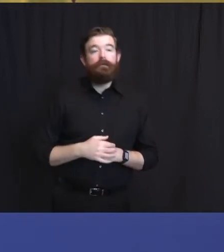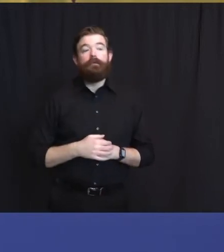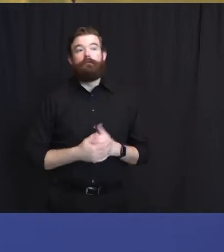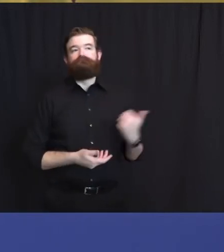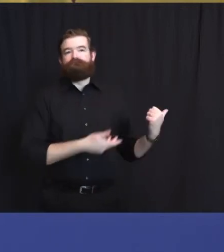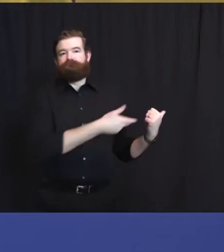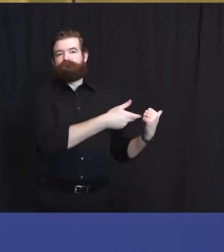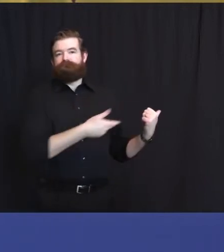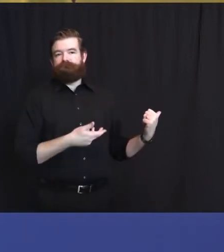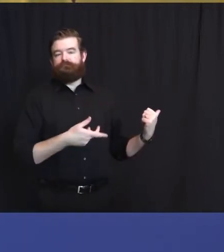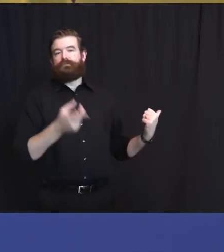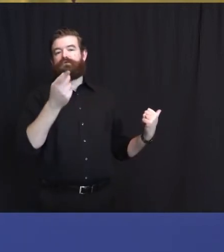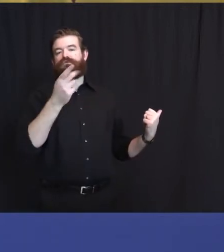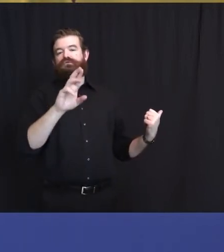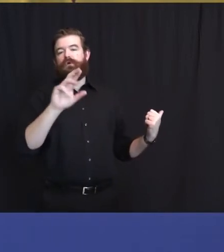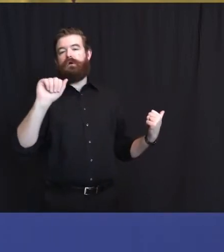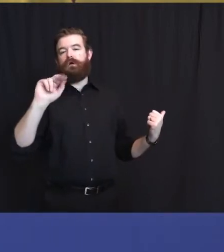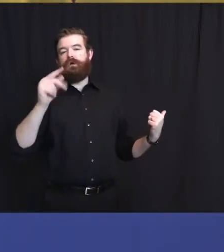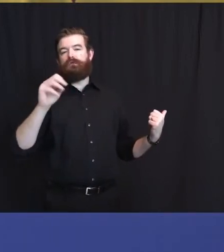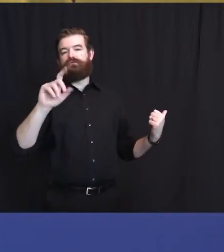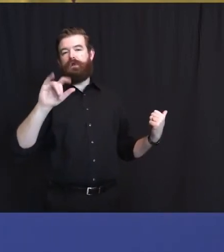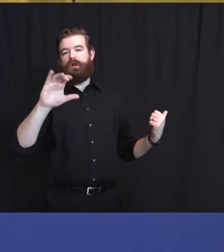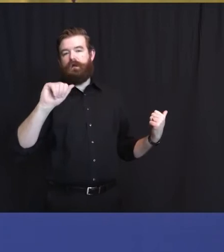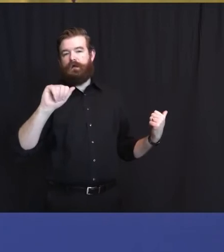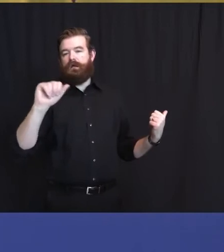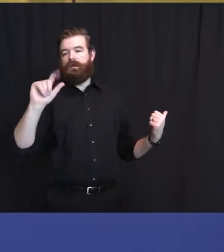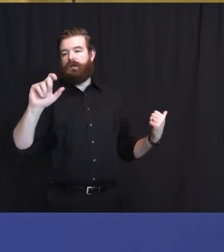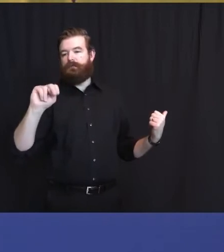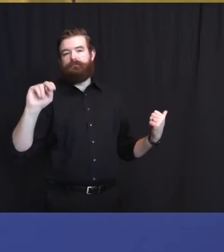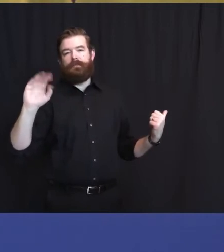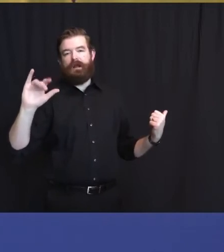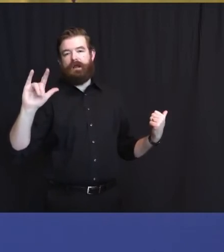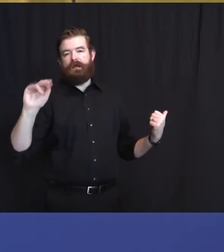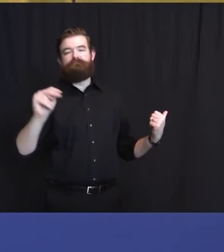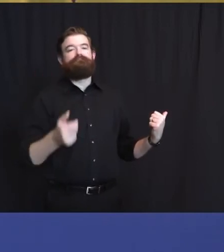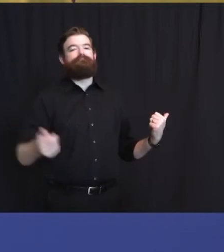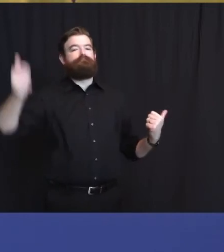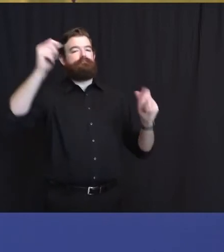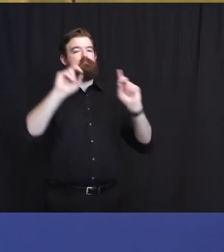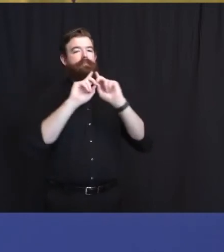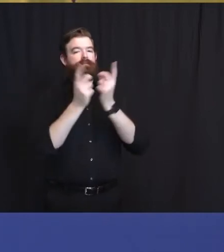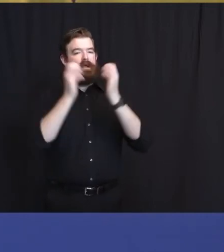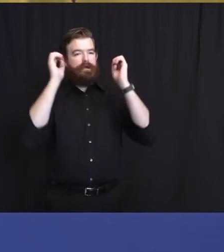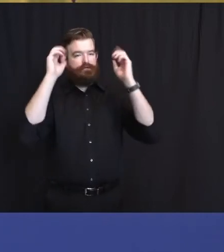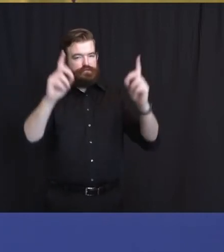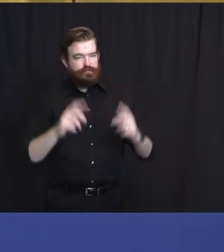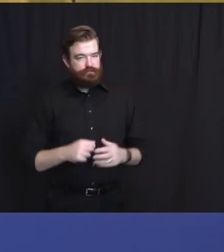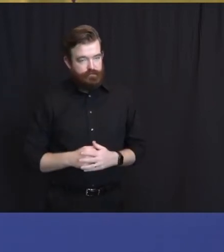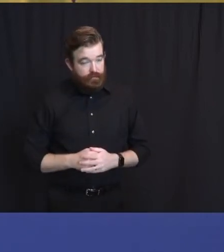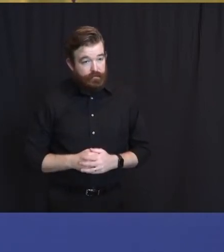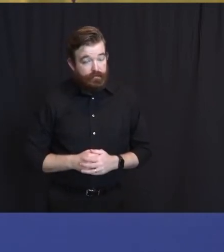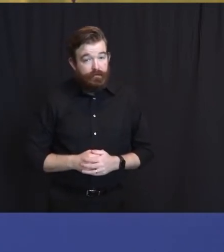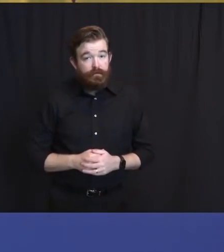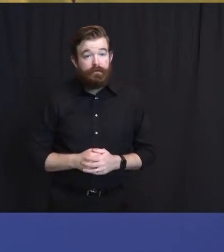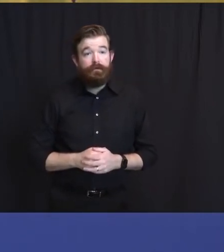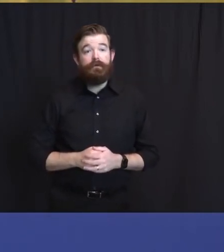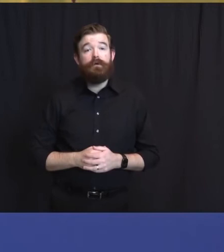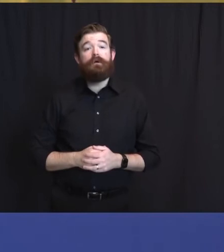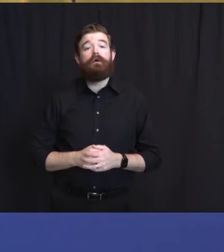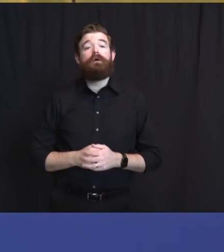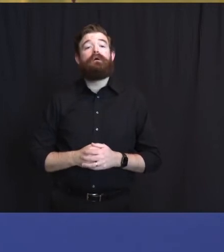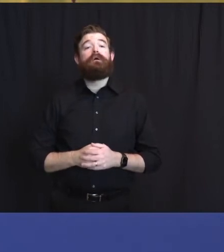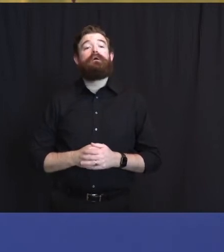Dr. Angelica Allen McMillan. So before we move on, great to have you, by the way. Thank you. Before we move on, I want to address